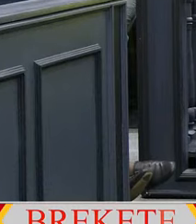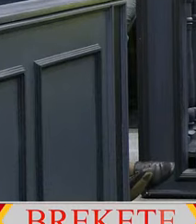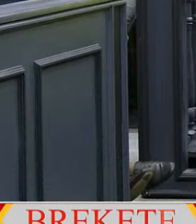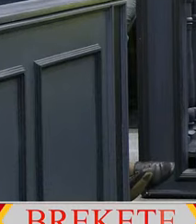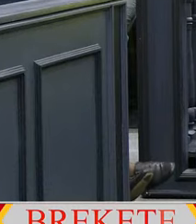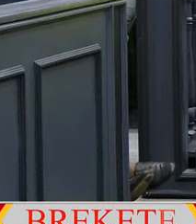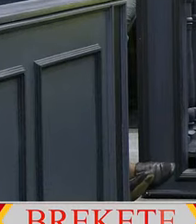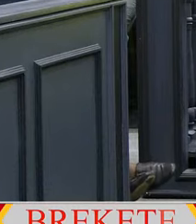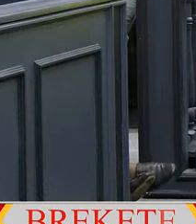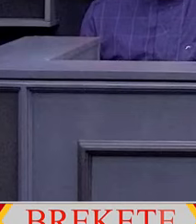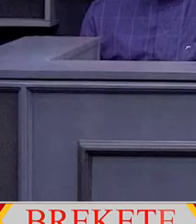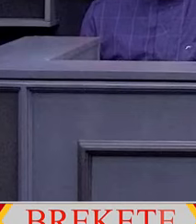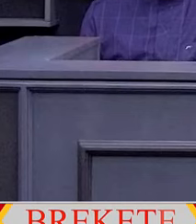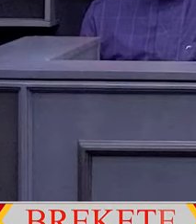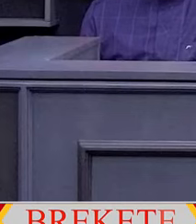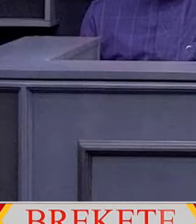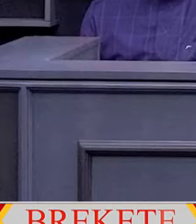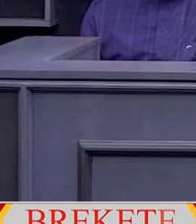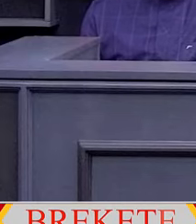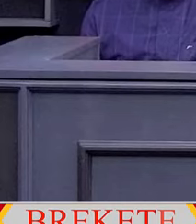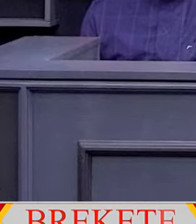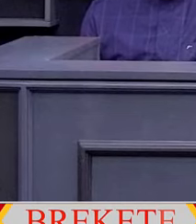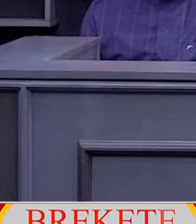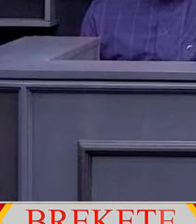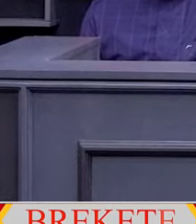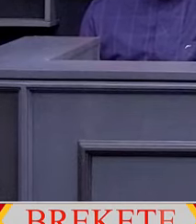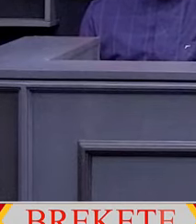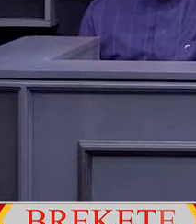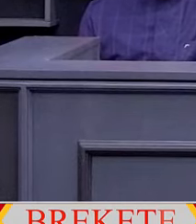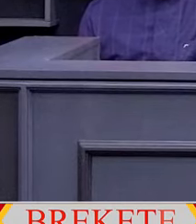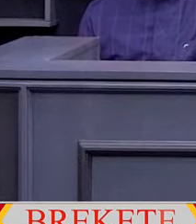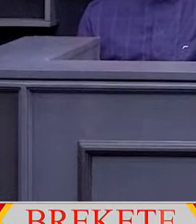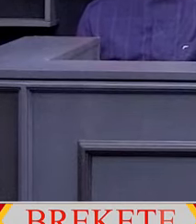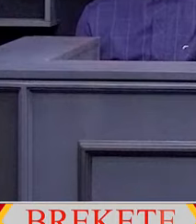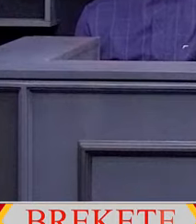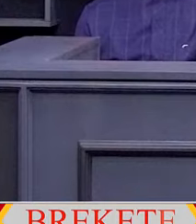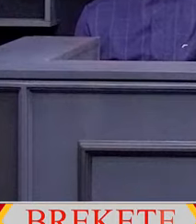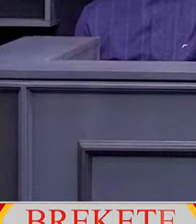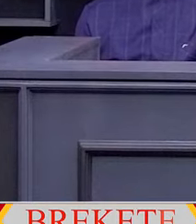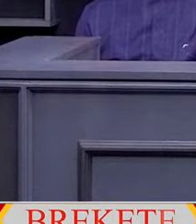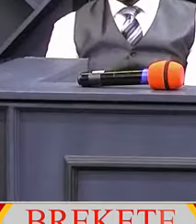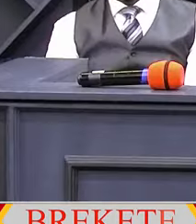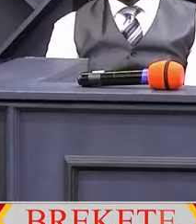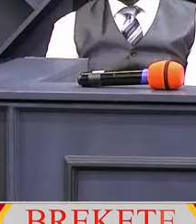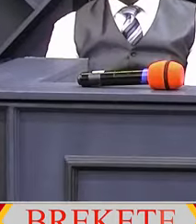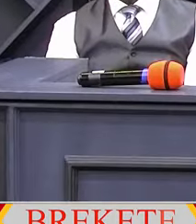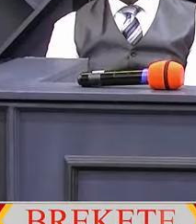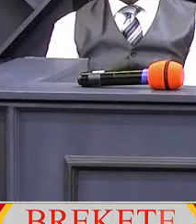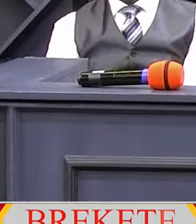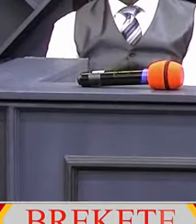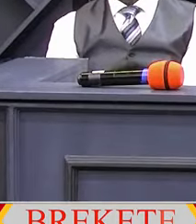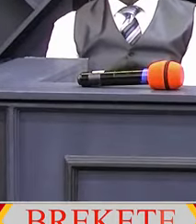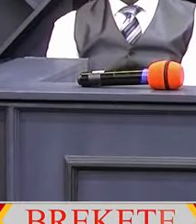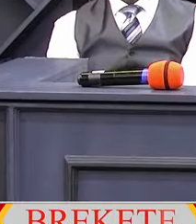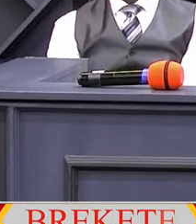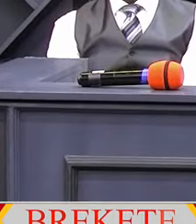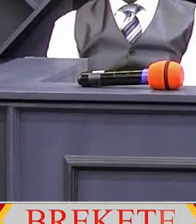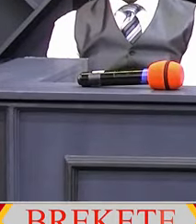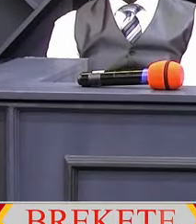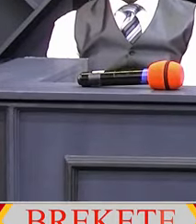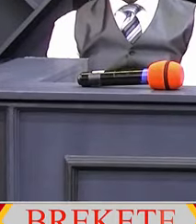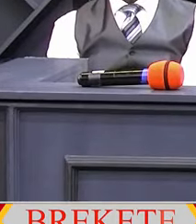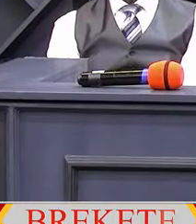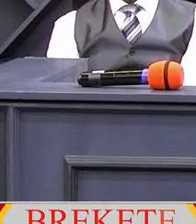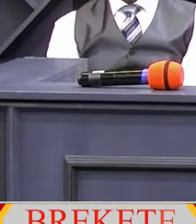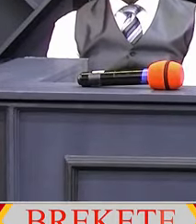ordinary president, GCON, triple doctor, double ambassador,